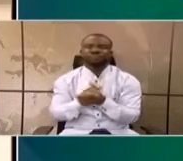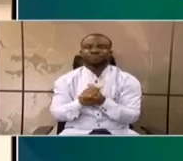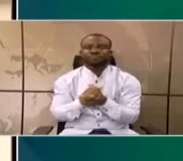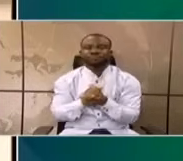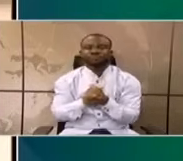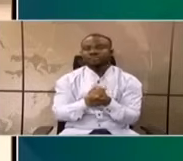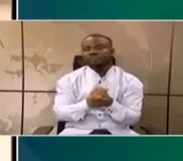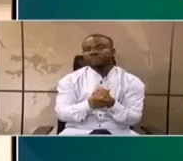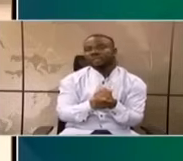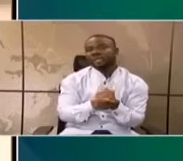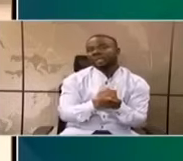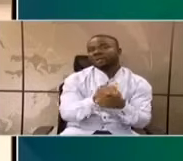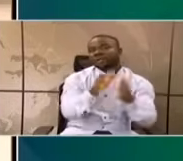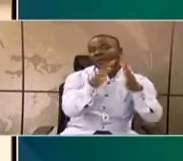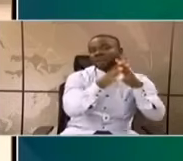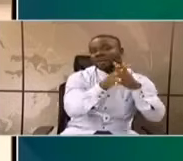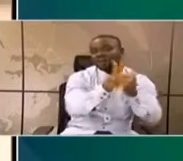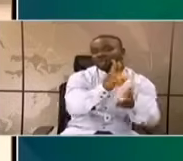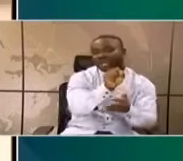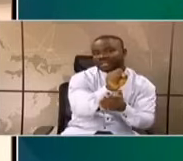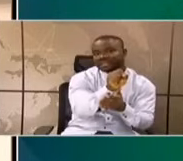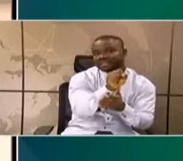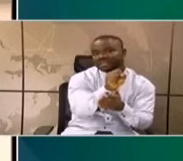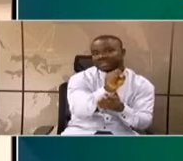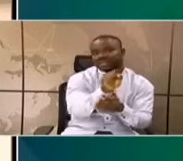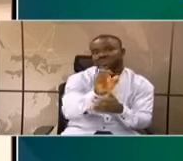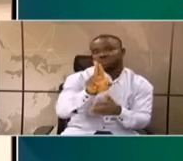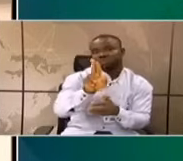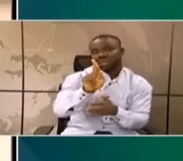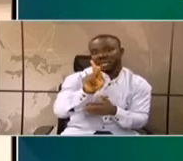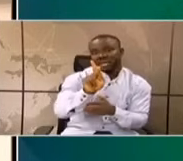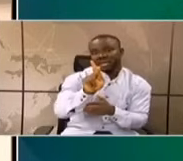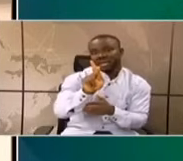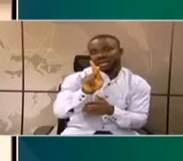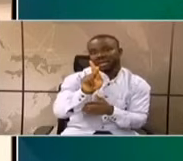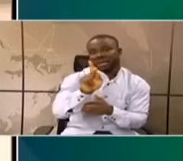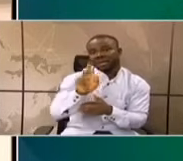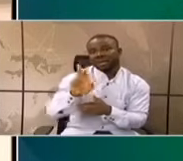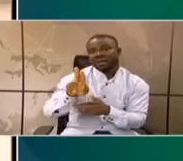Galamsey. U.S. U.K. Russia.